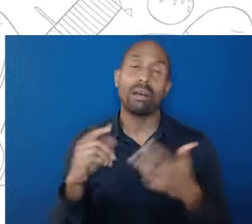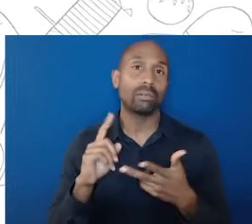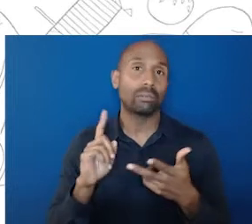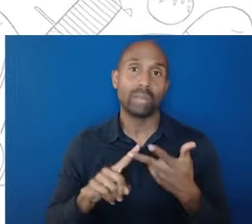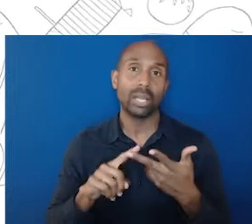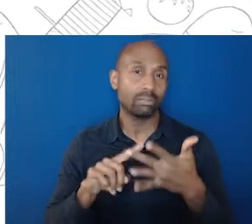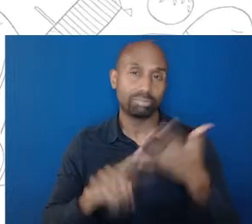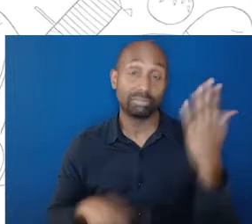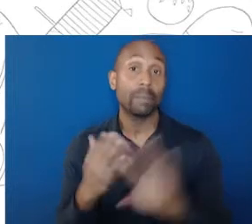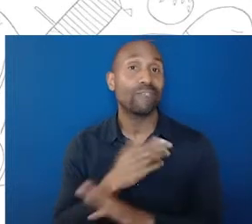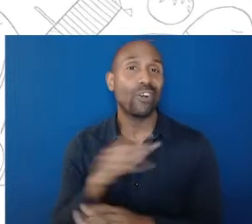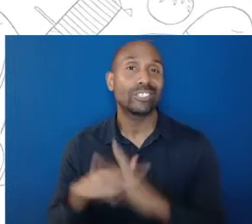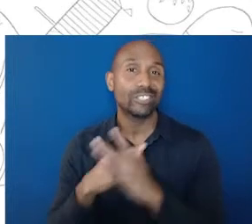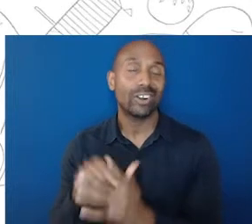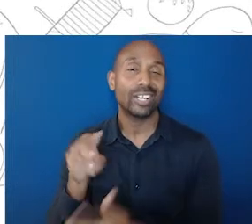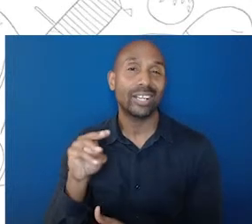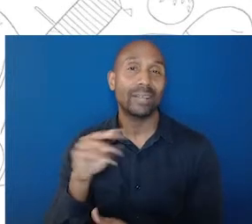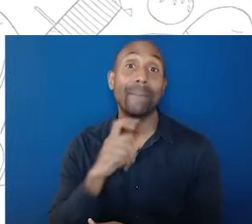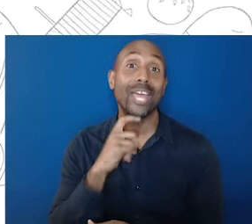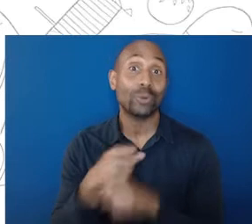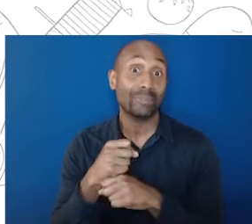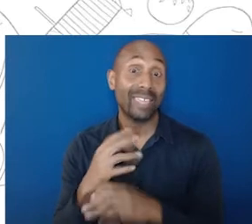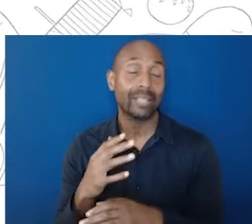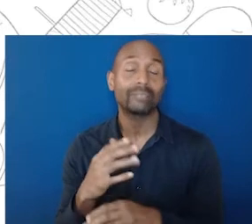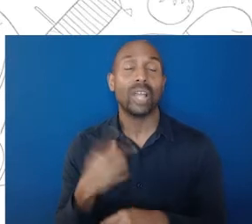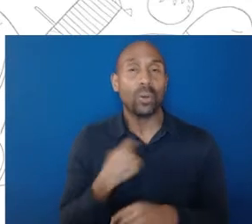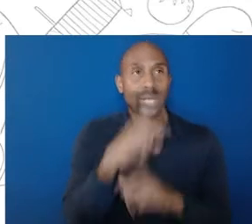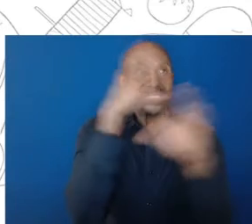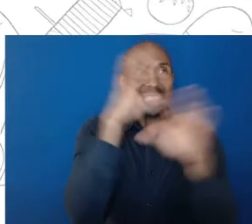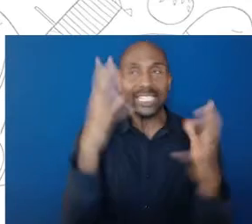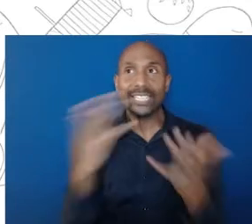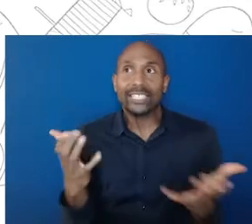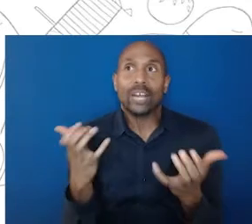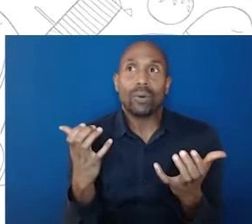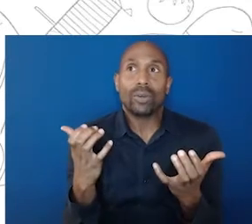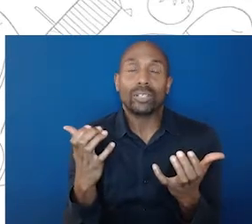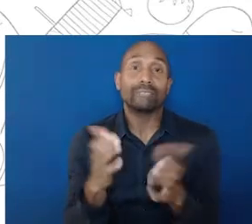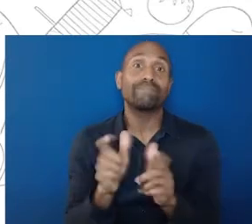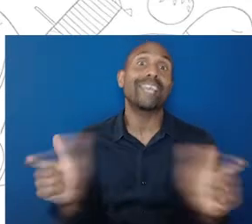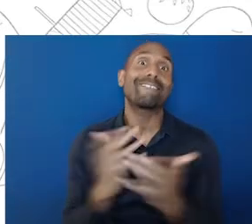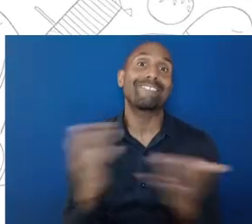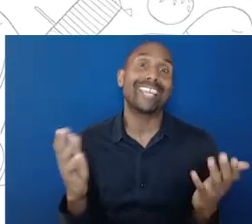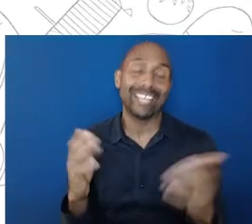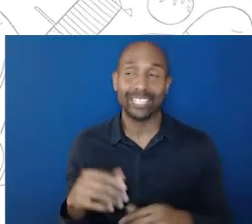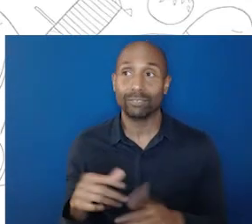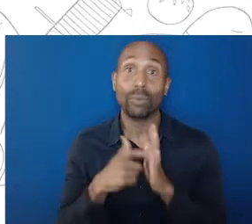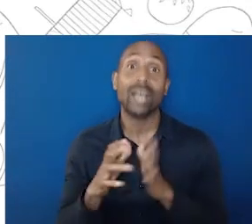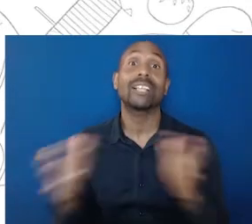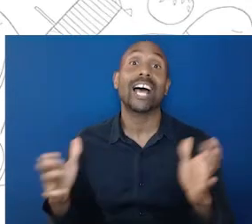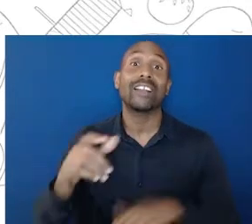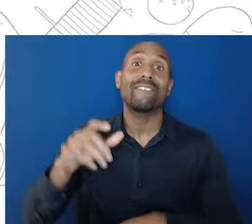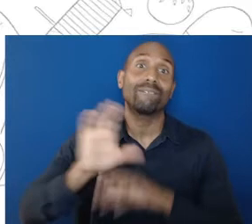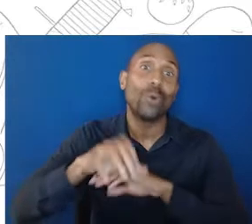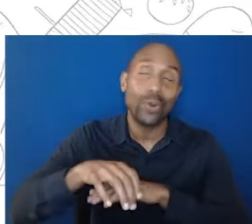been seeing things I want to make that I just don't know how to, that are big and broad and require a lot of force